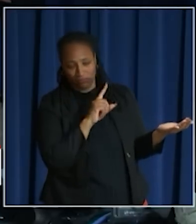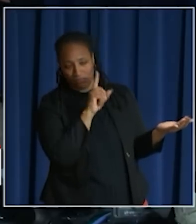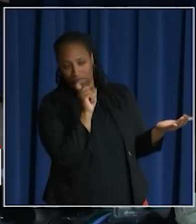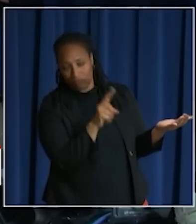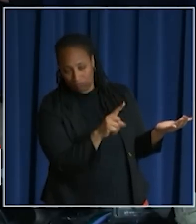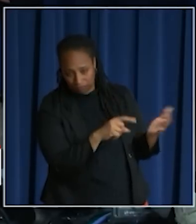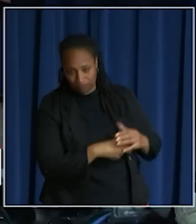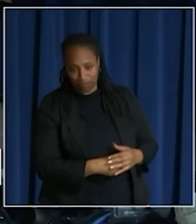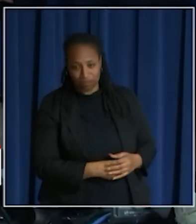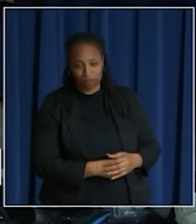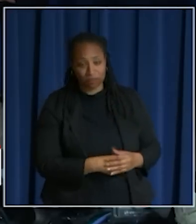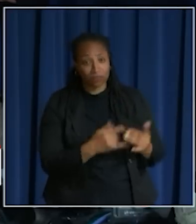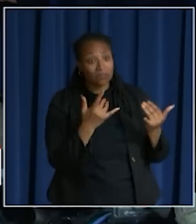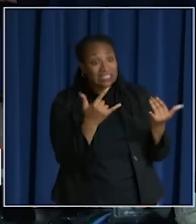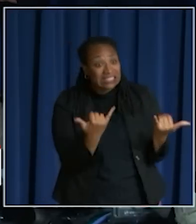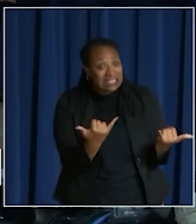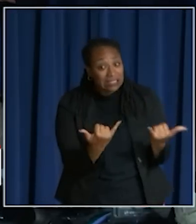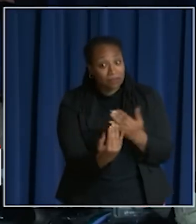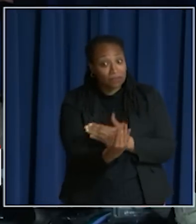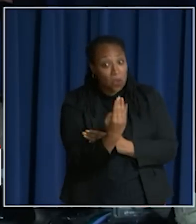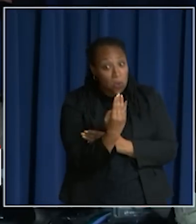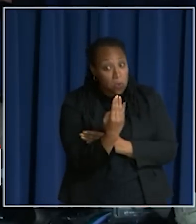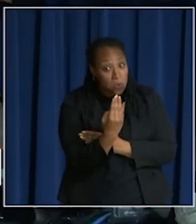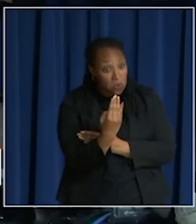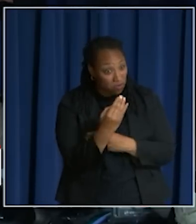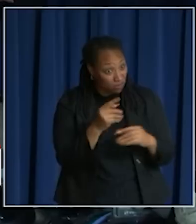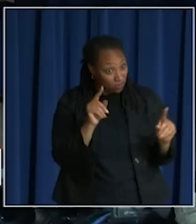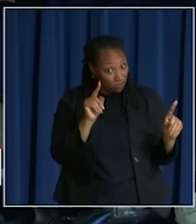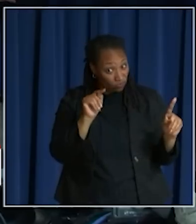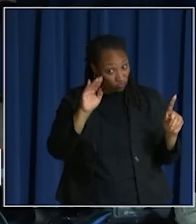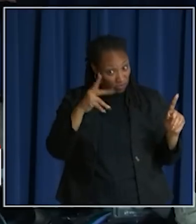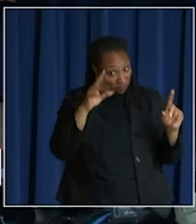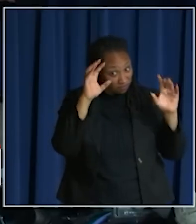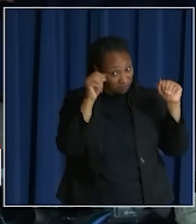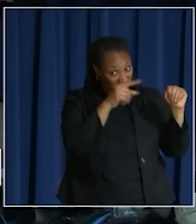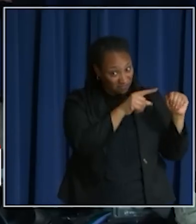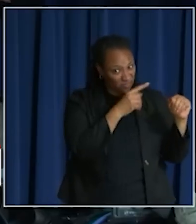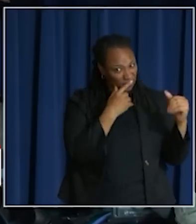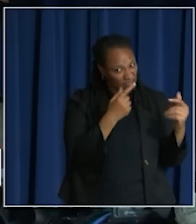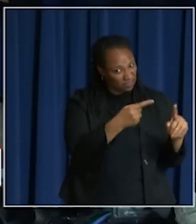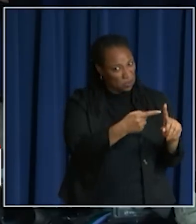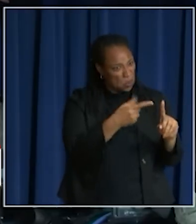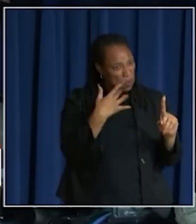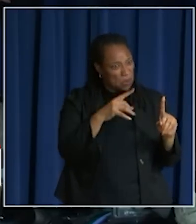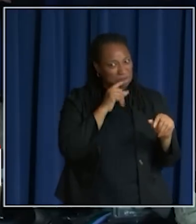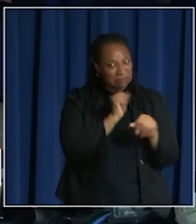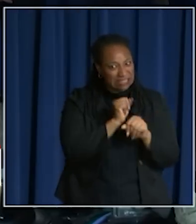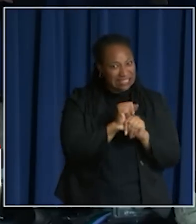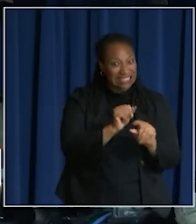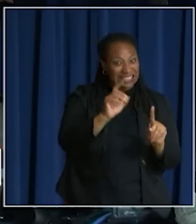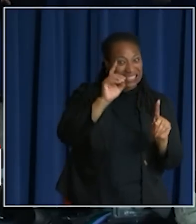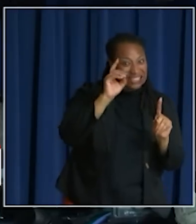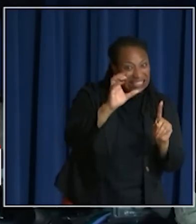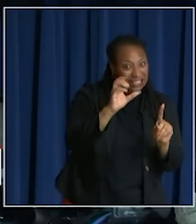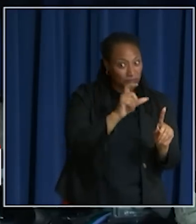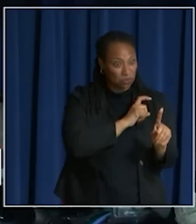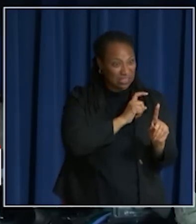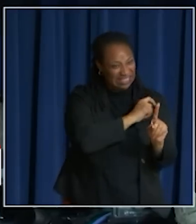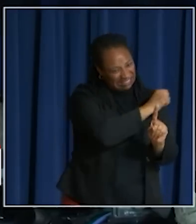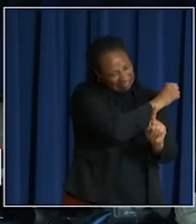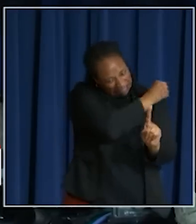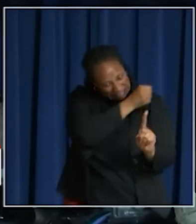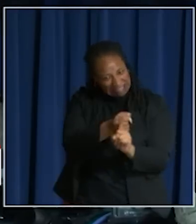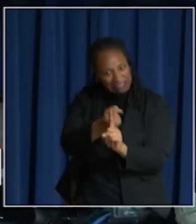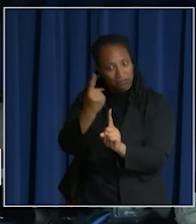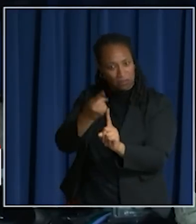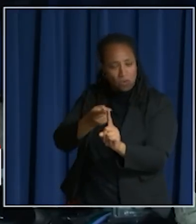how he wanted to empower DC police to hit back harder. Are you aware of any changes in the works to MPD's use of force